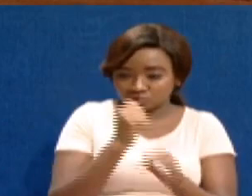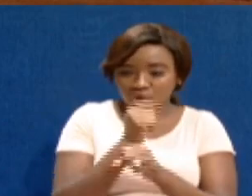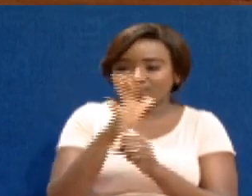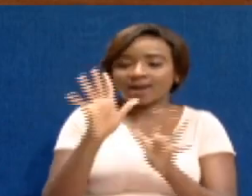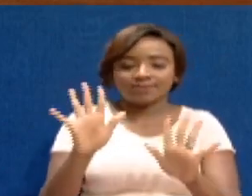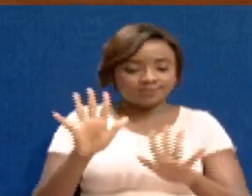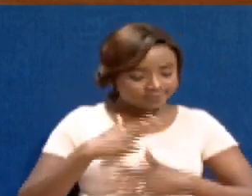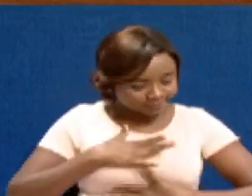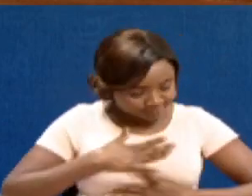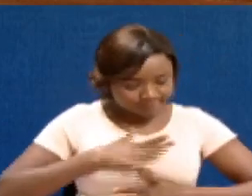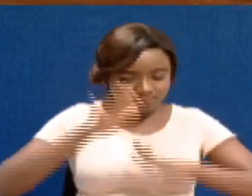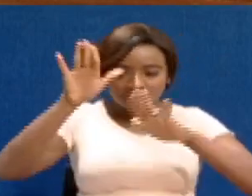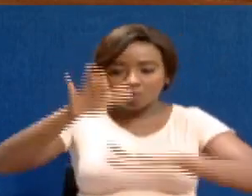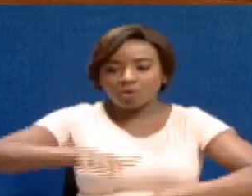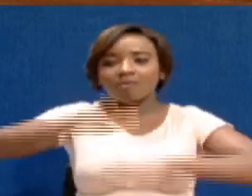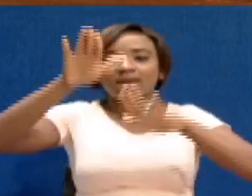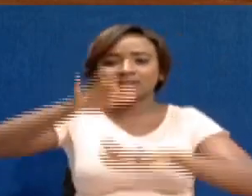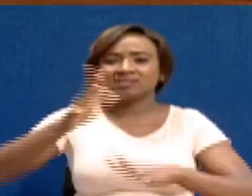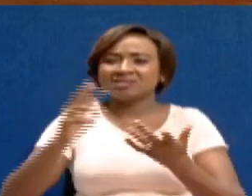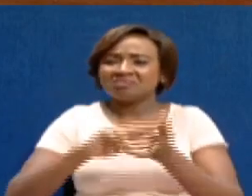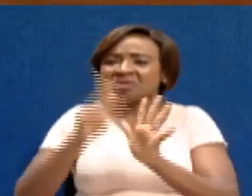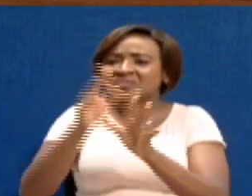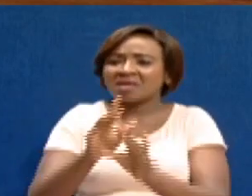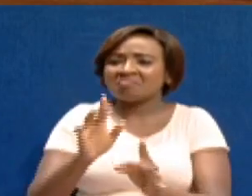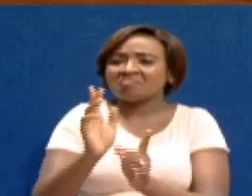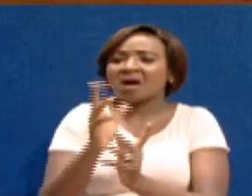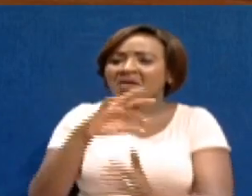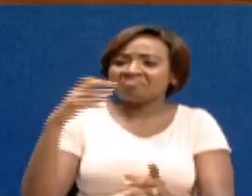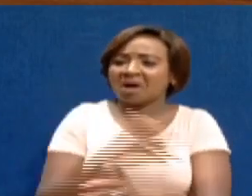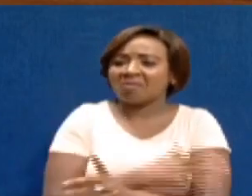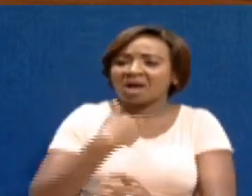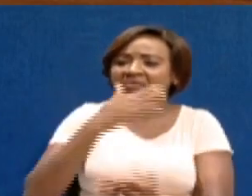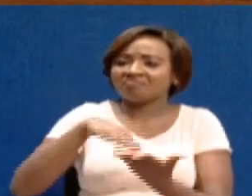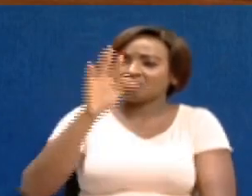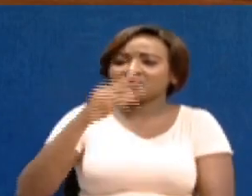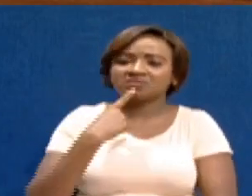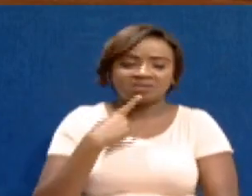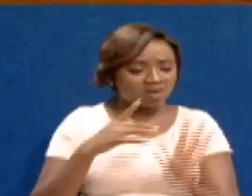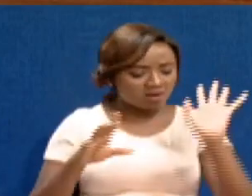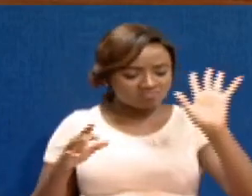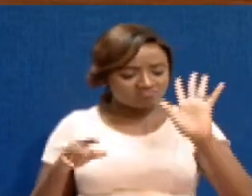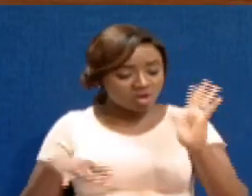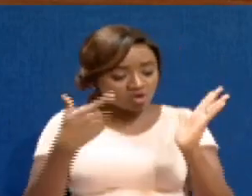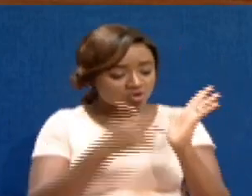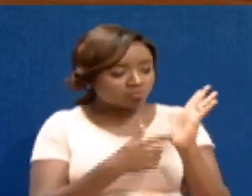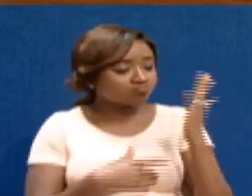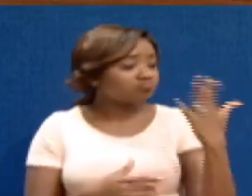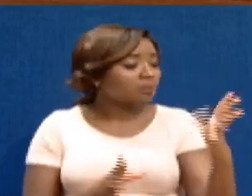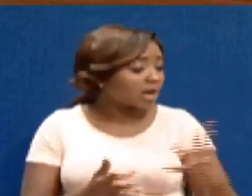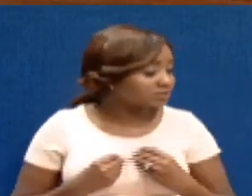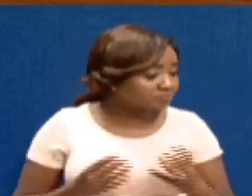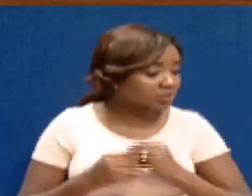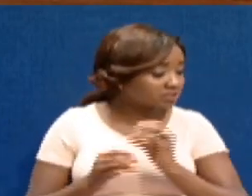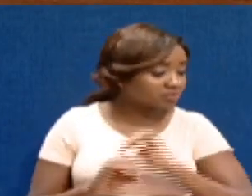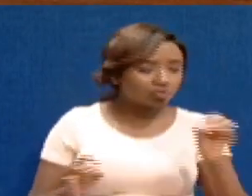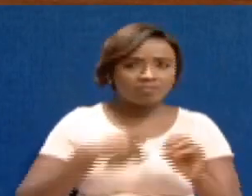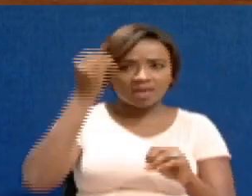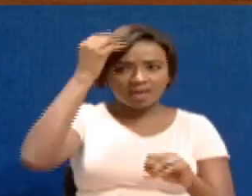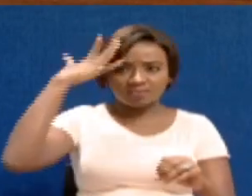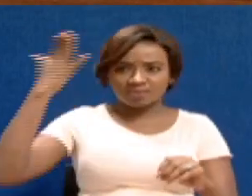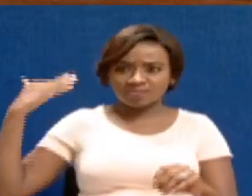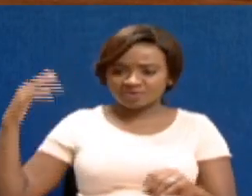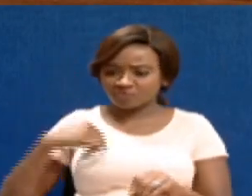That is happened. People used to spend more than 15 hours a day in Bomas when the caucuses were deliberating